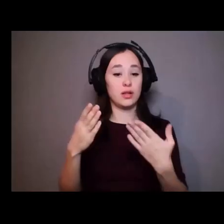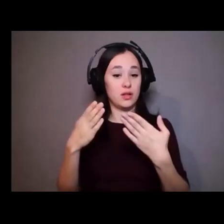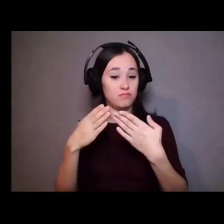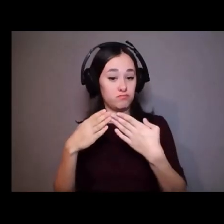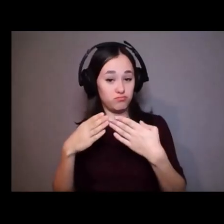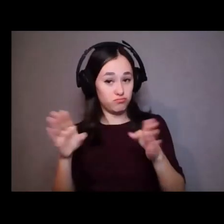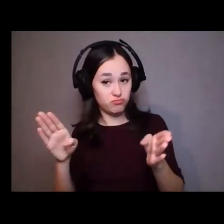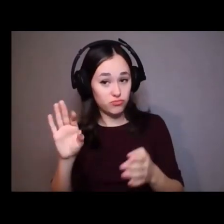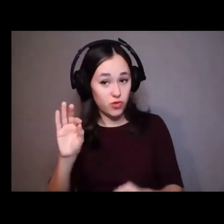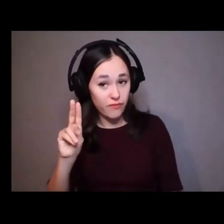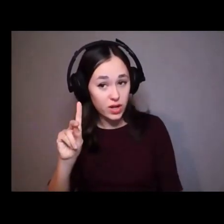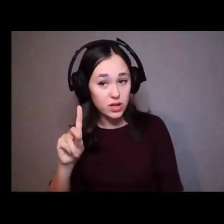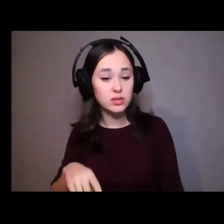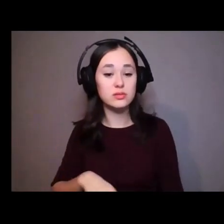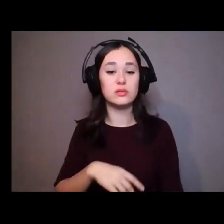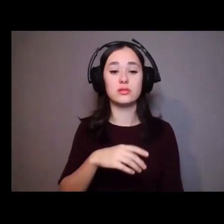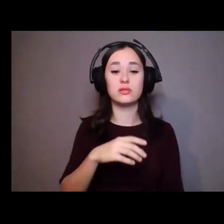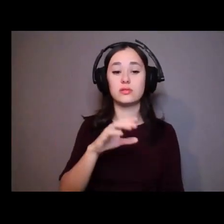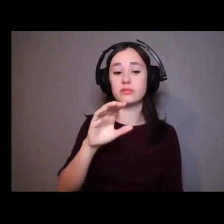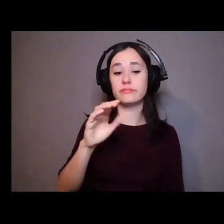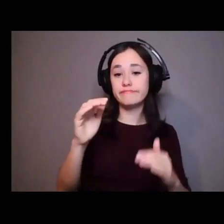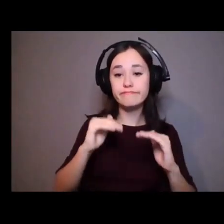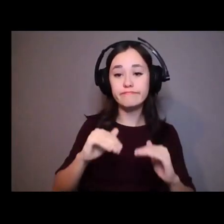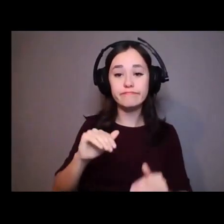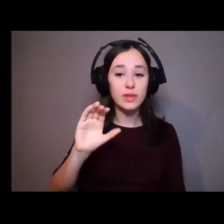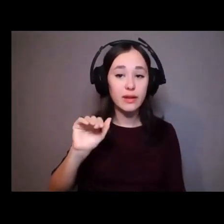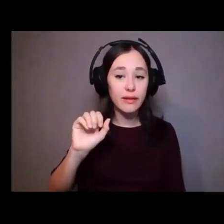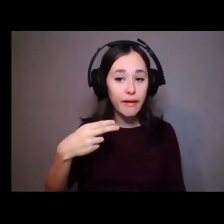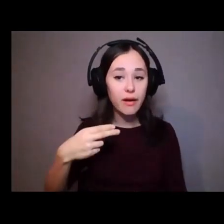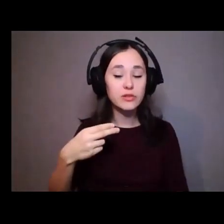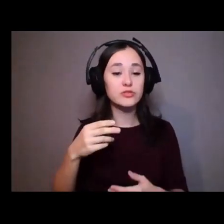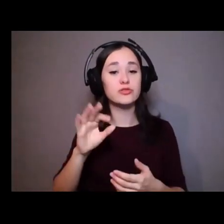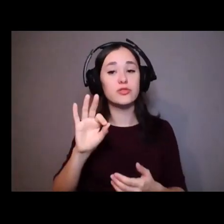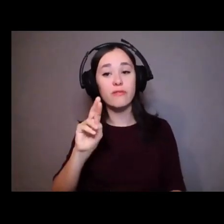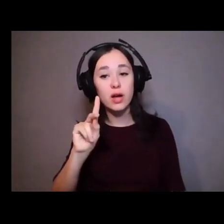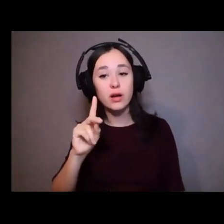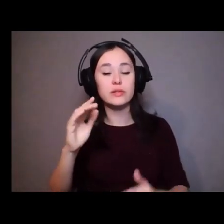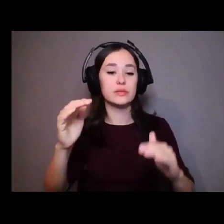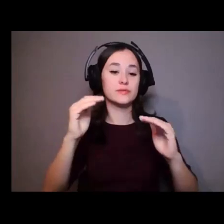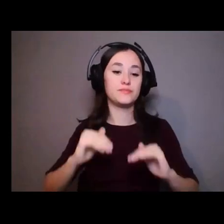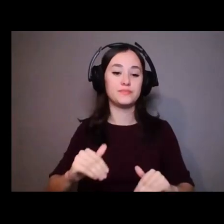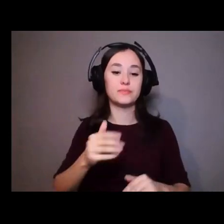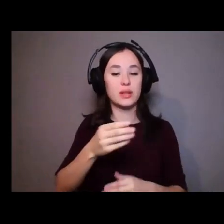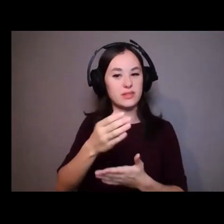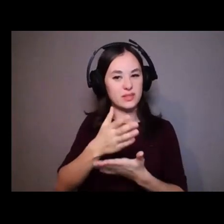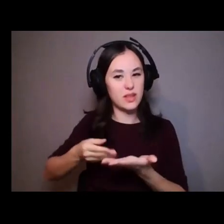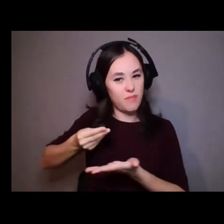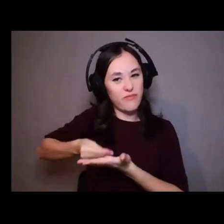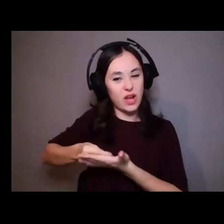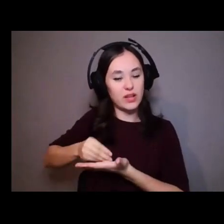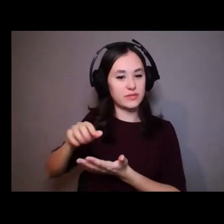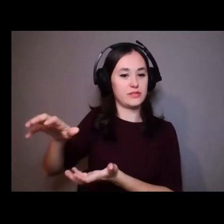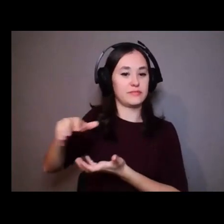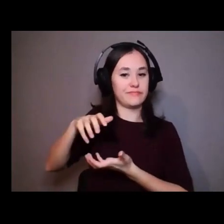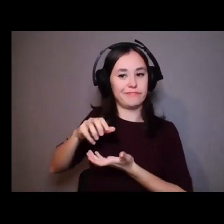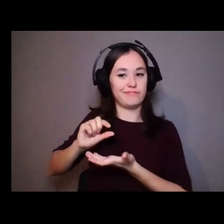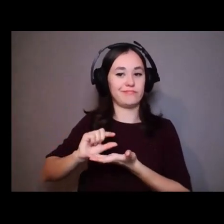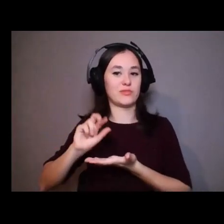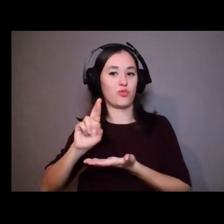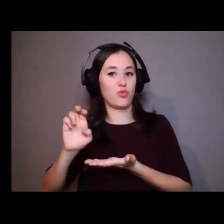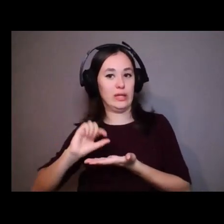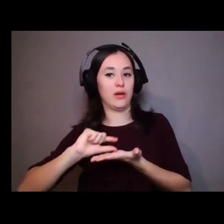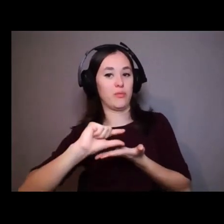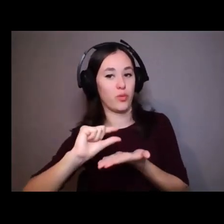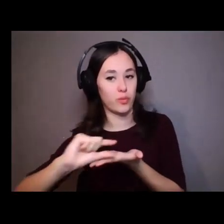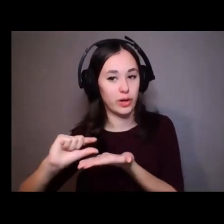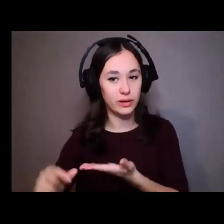cash funds, and then a small amount from reappropriated funds. The share of Colorado's state-funded budget attributable to Medicaid